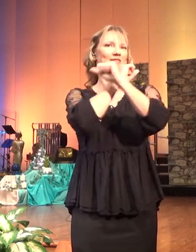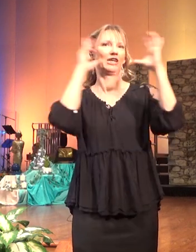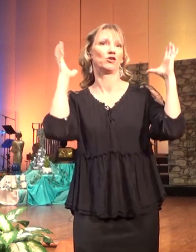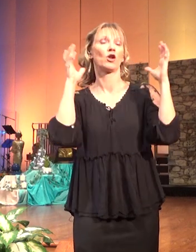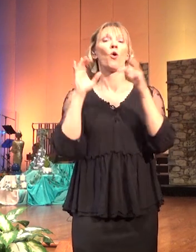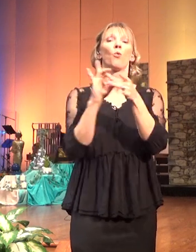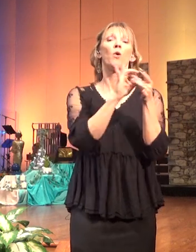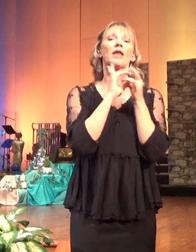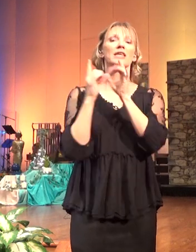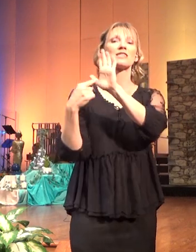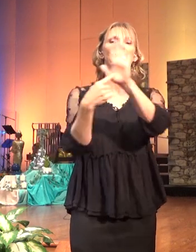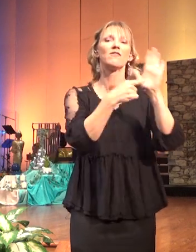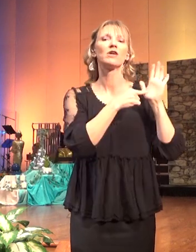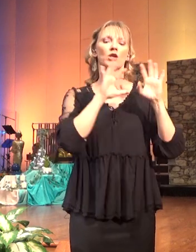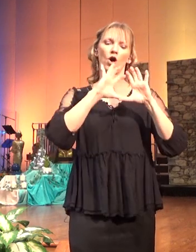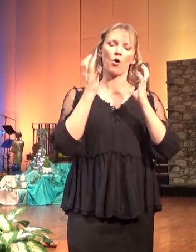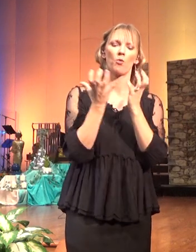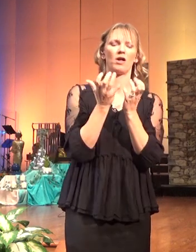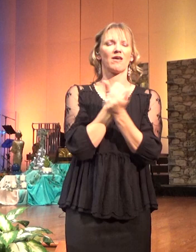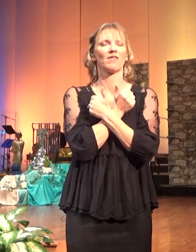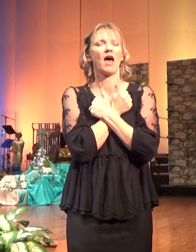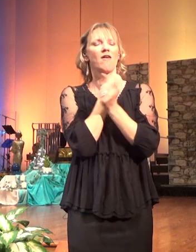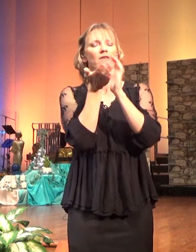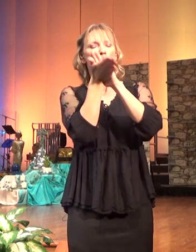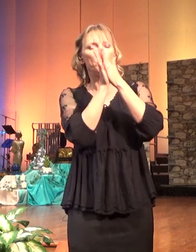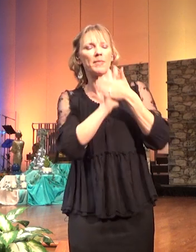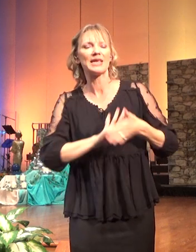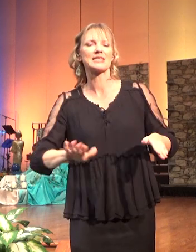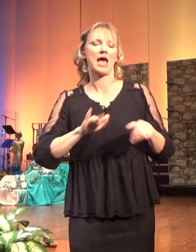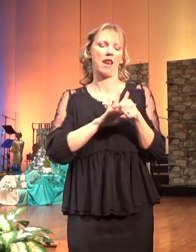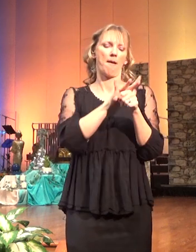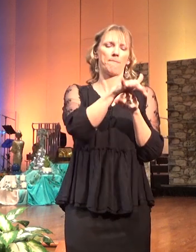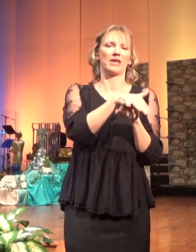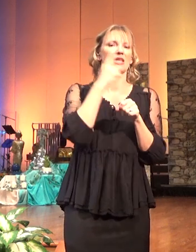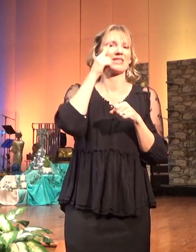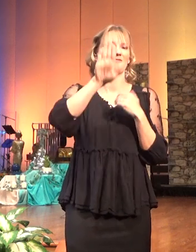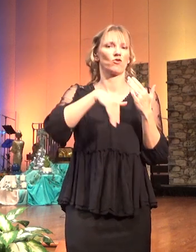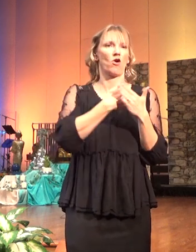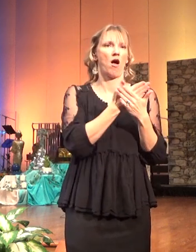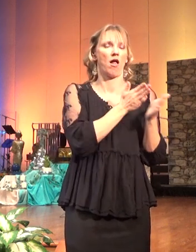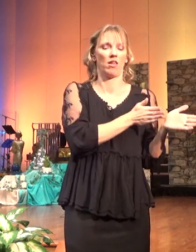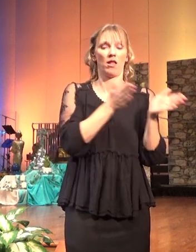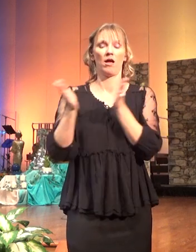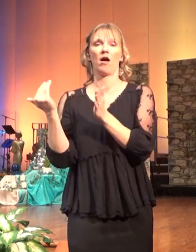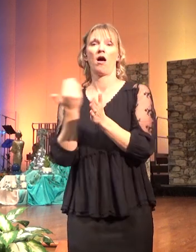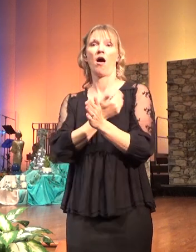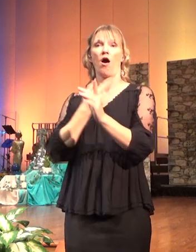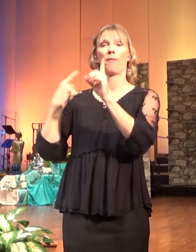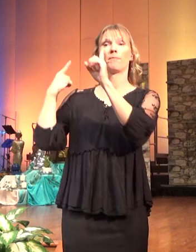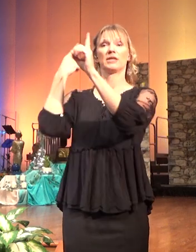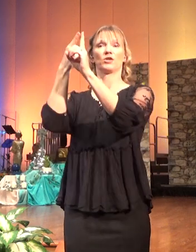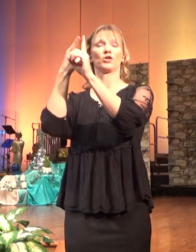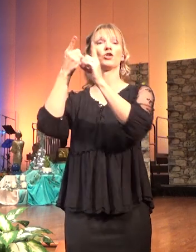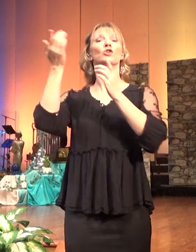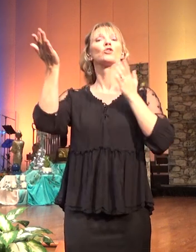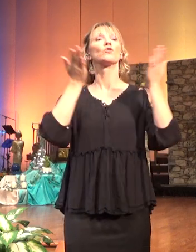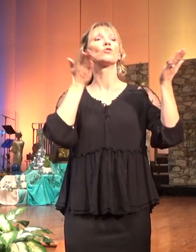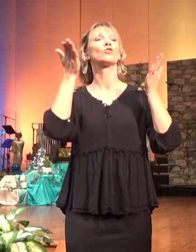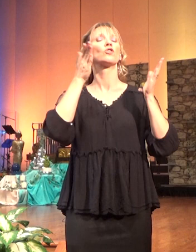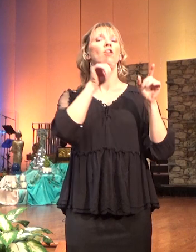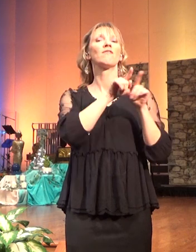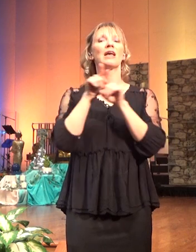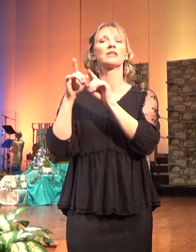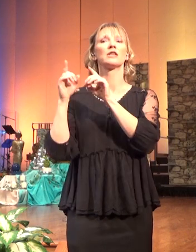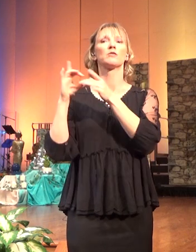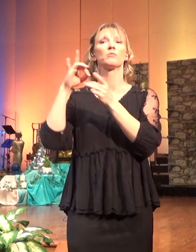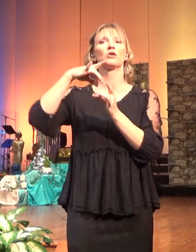Oneness revealed, a world of love, peace, and abundance for all. And our mission, to serve